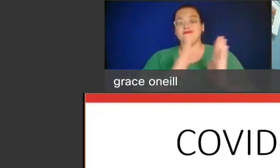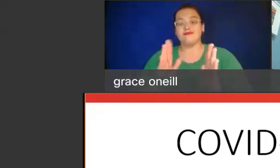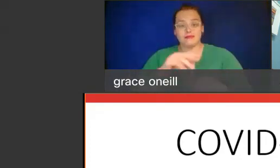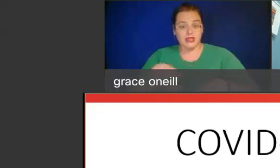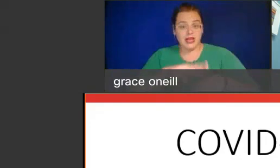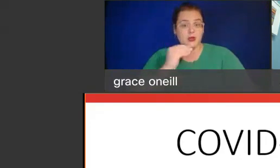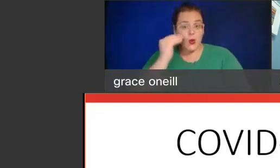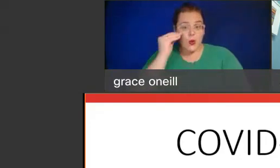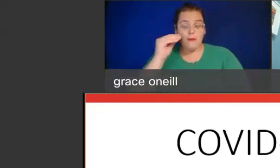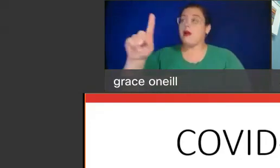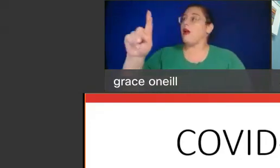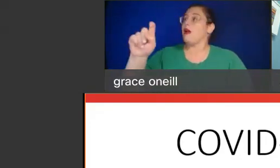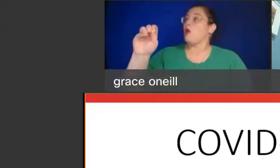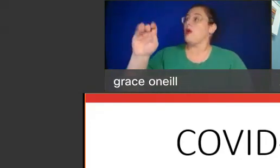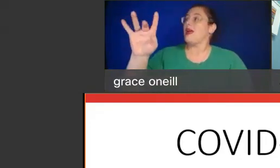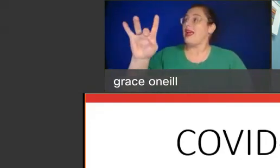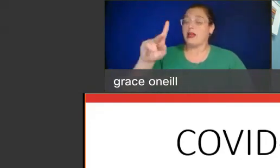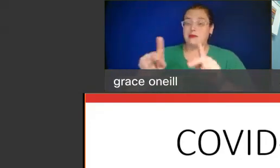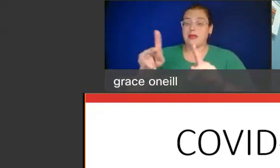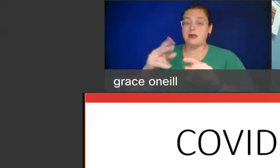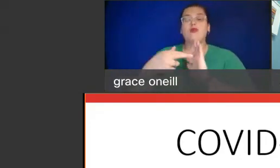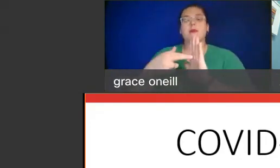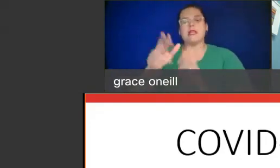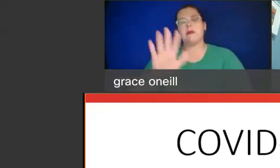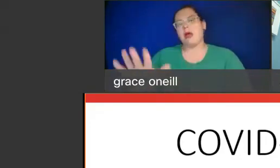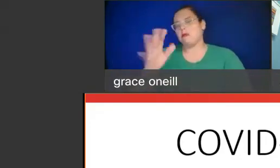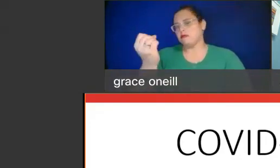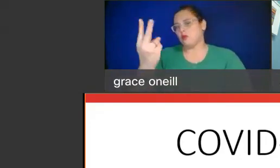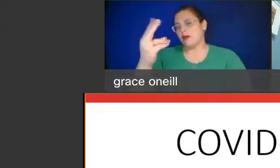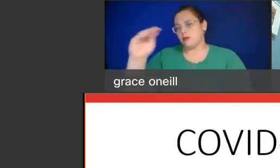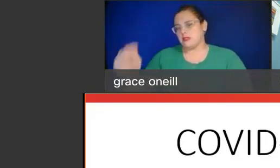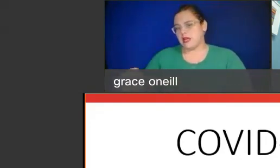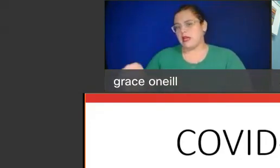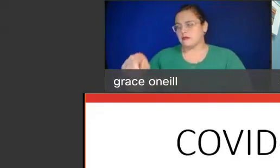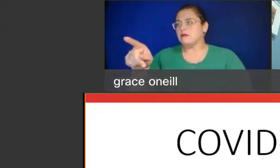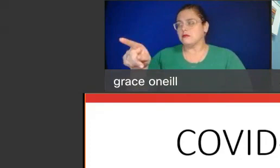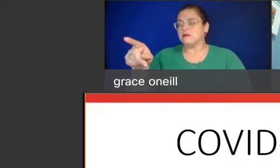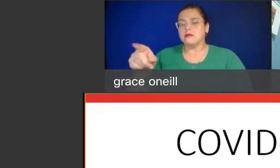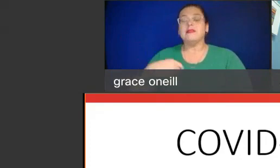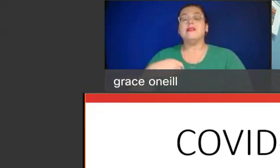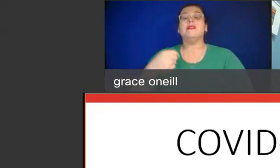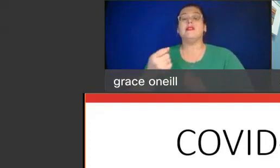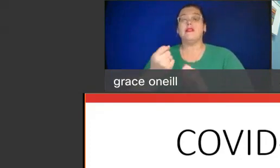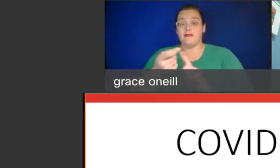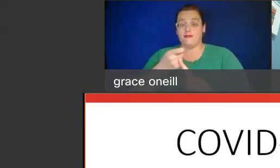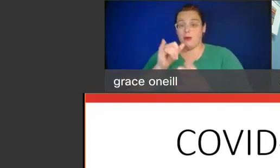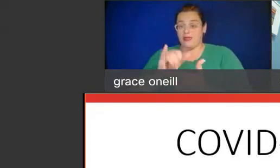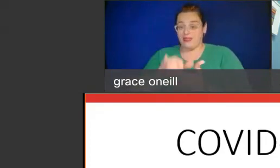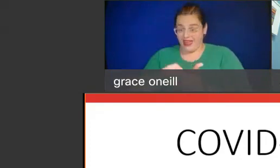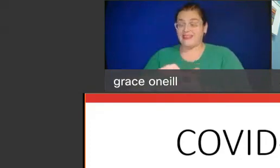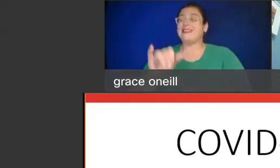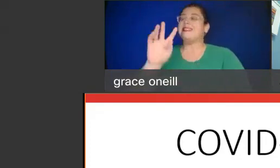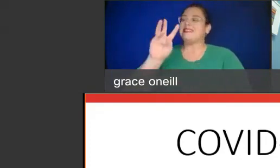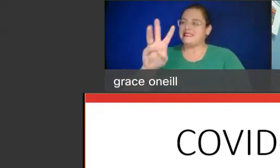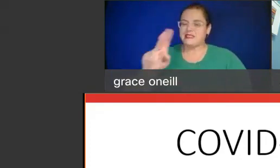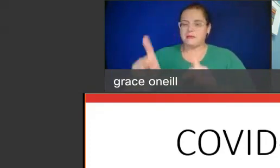people represent almost 12% of people supported in natural homes. Of those, there have been 6 deaths, but only 5